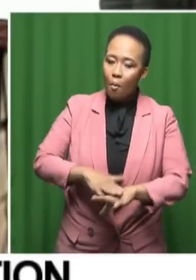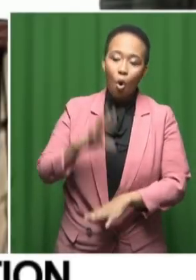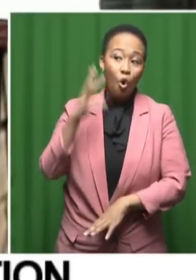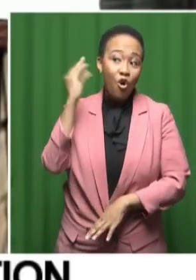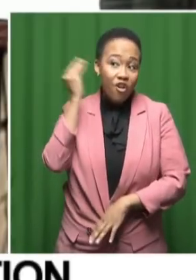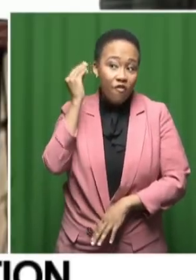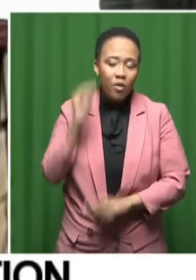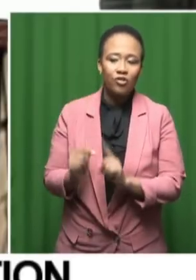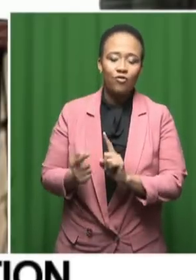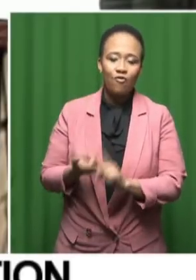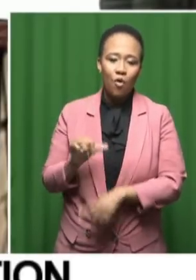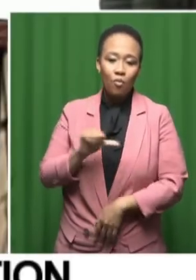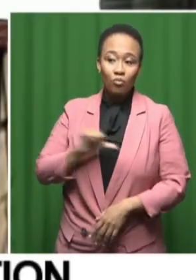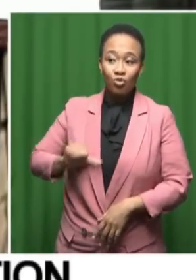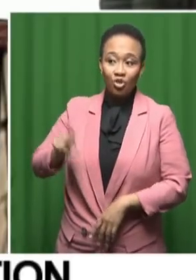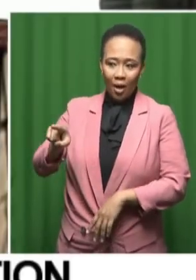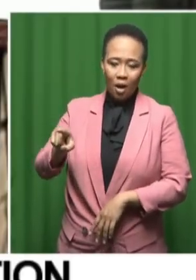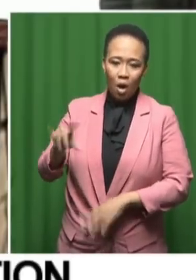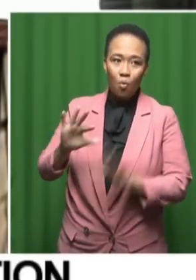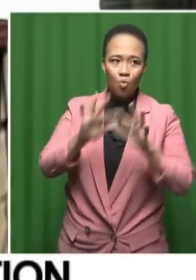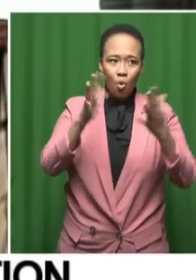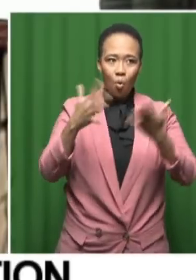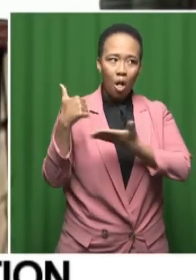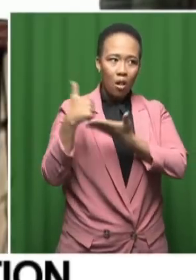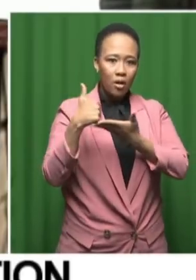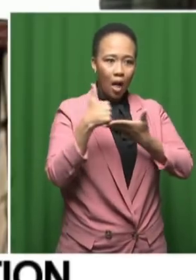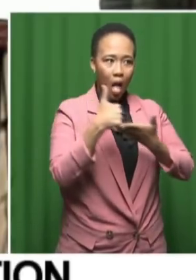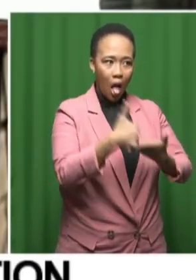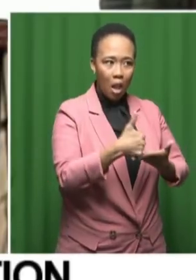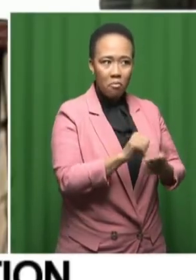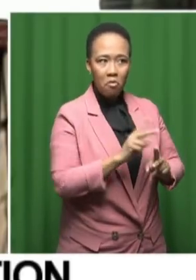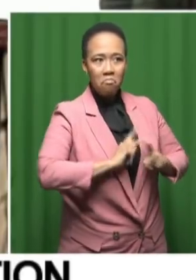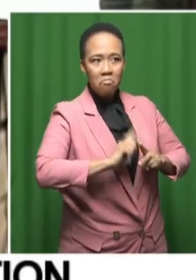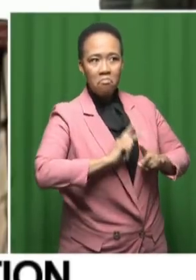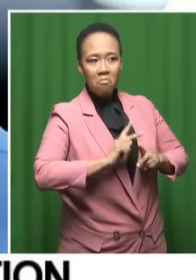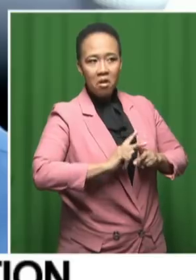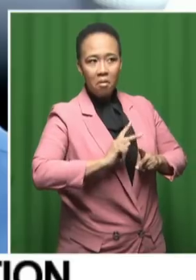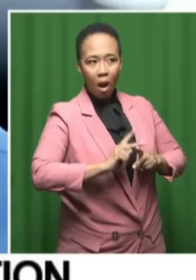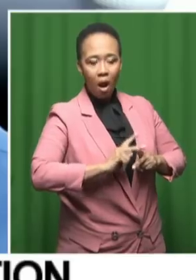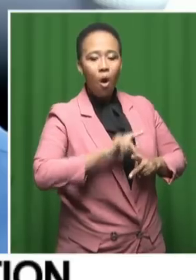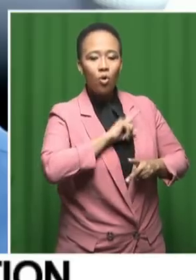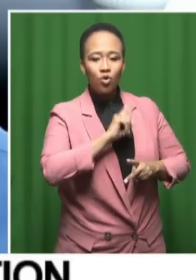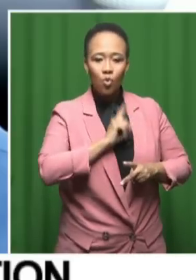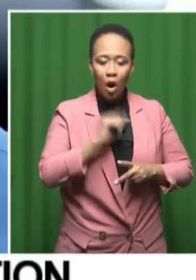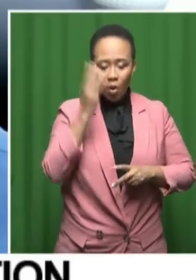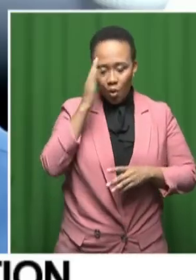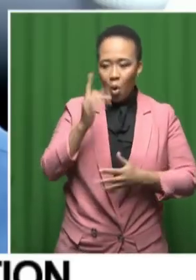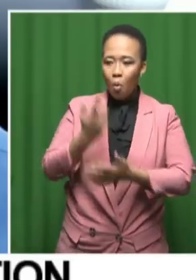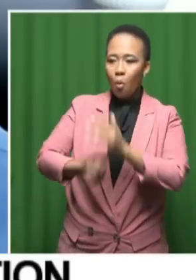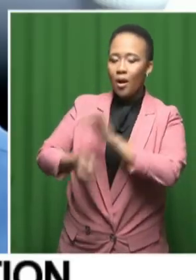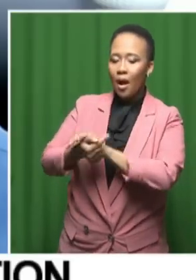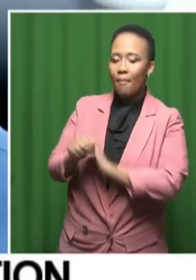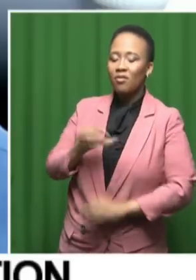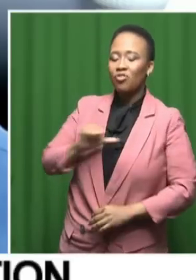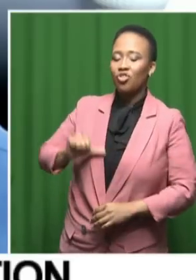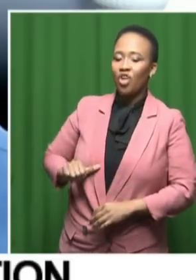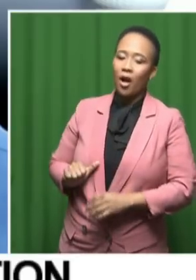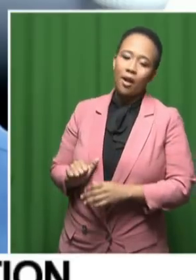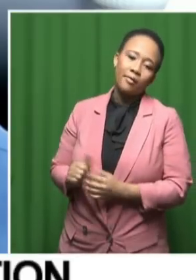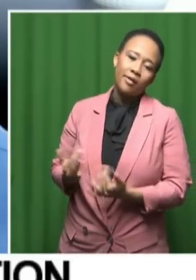help the world to prepare itself from what's happening in the China at this moment. So at this stage, the